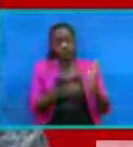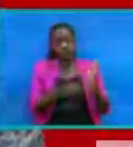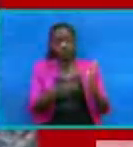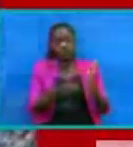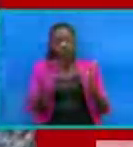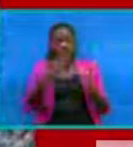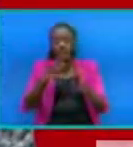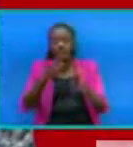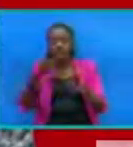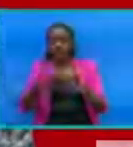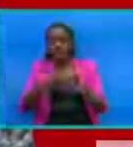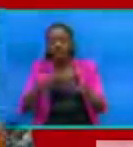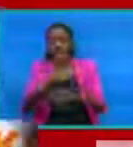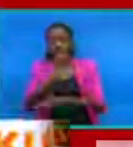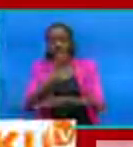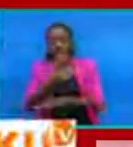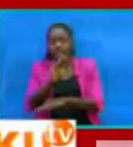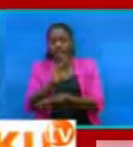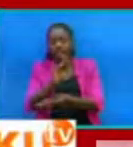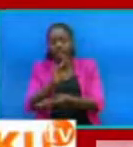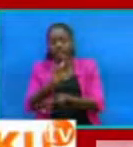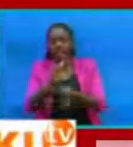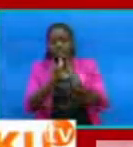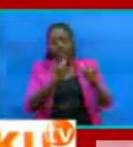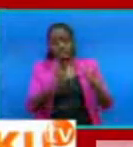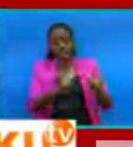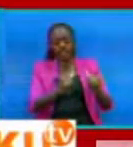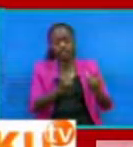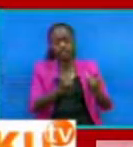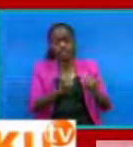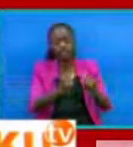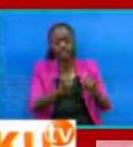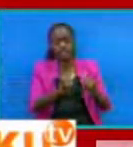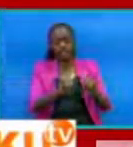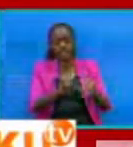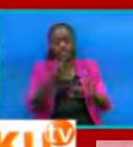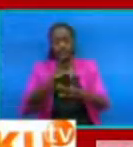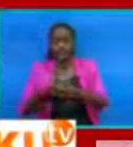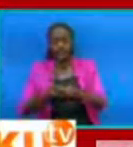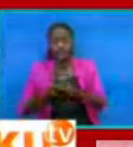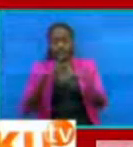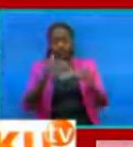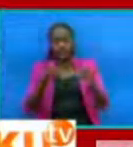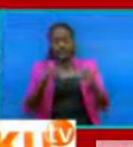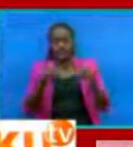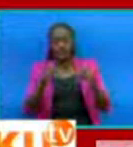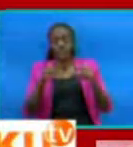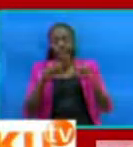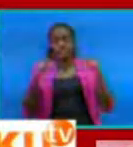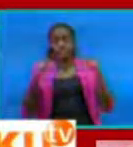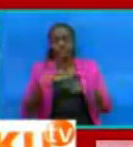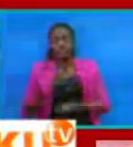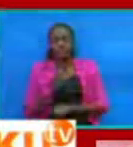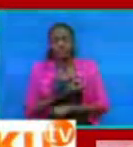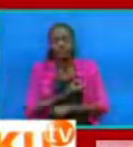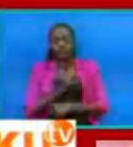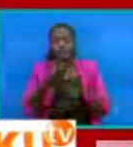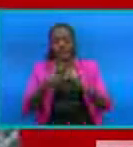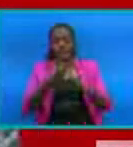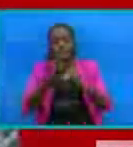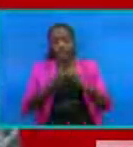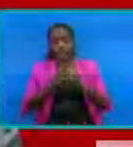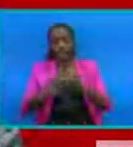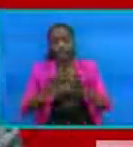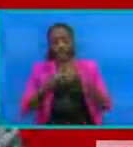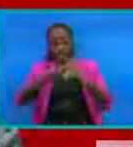I kindly request us to remain put as we await the arrival of our guests, so that we can